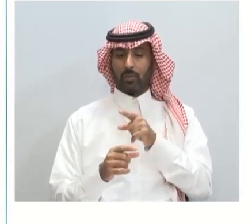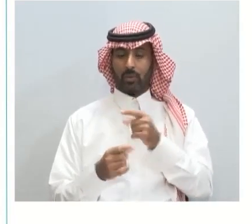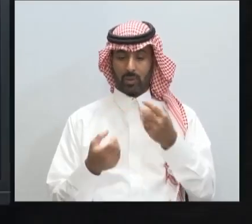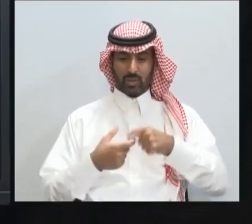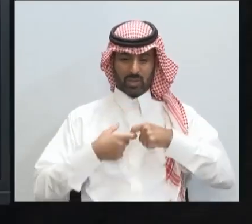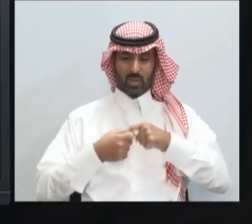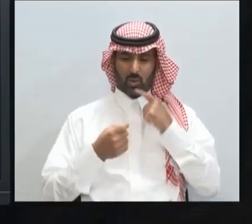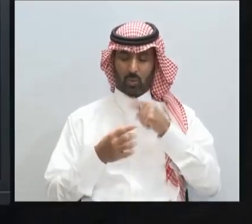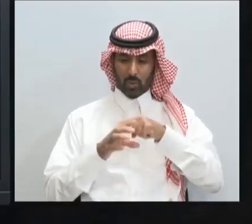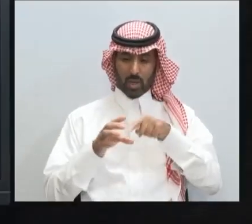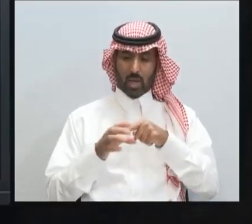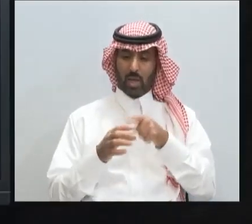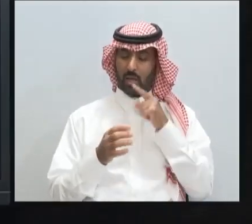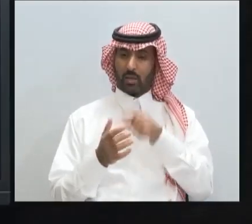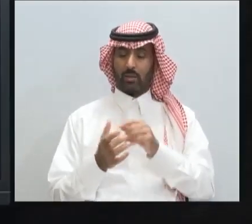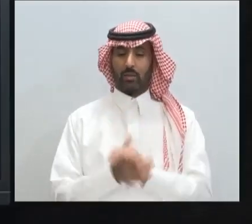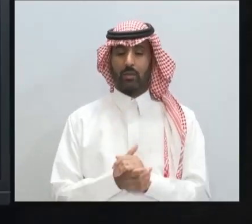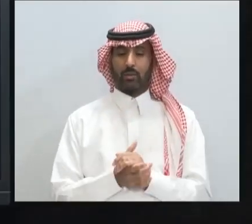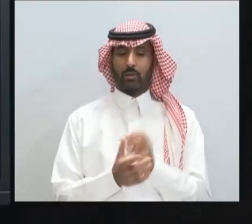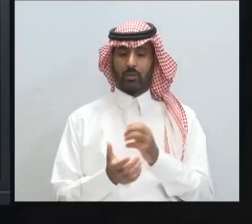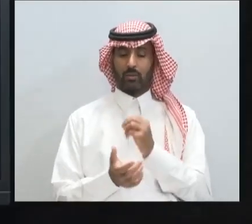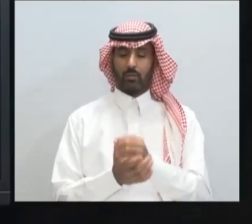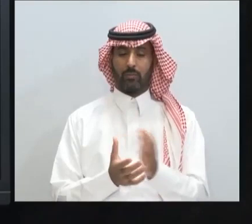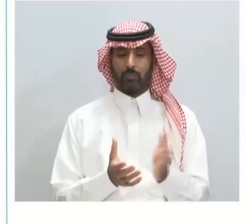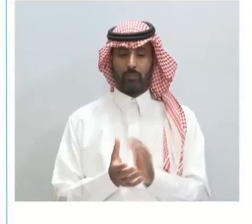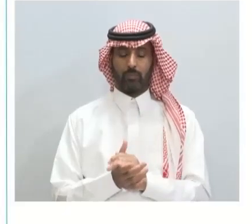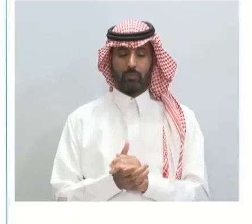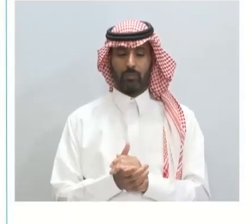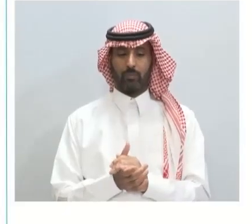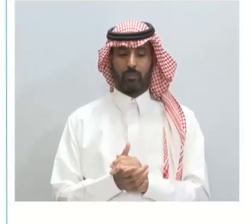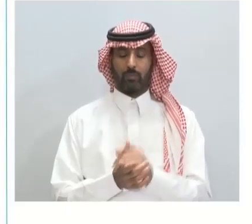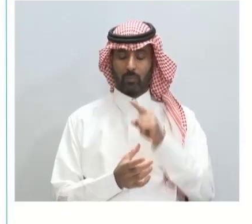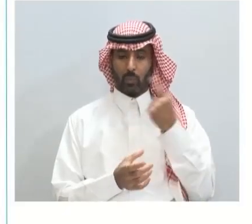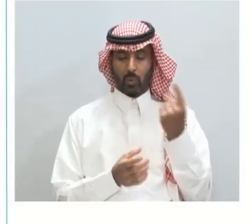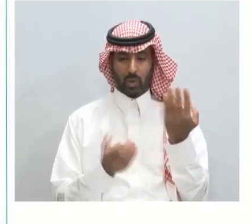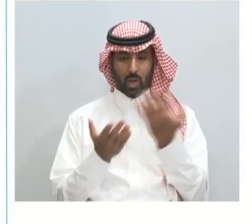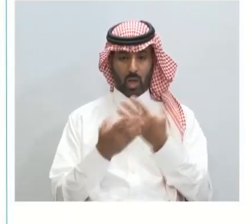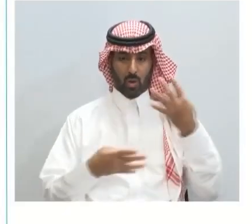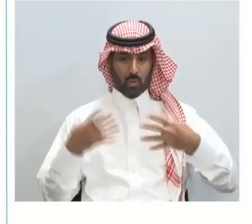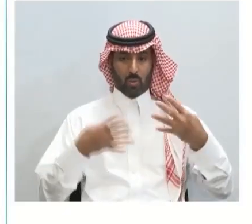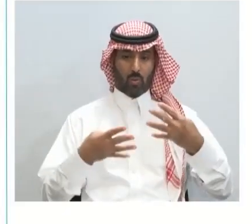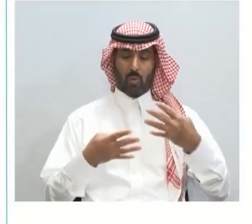related to genes. From the word itself, genetics goes with genes, the genes of your parents.